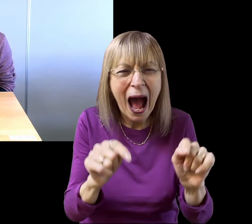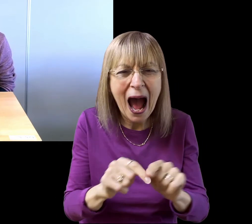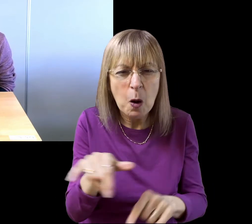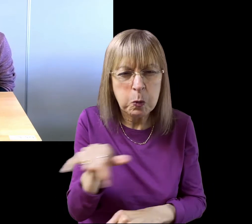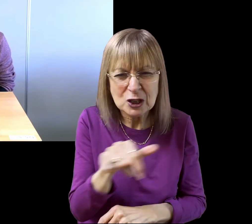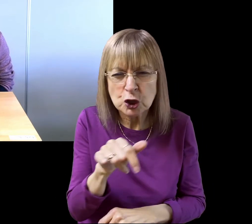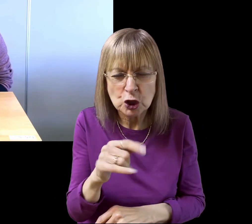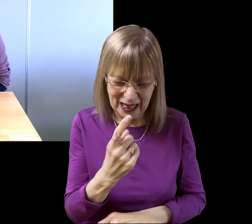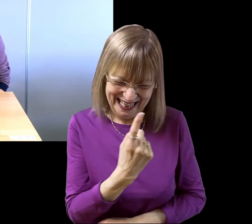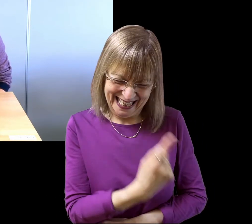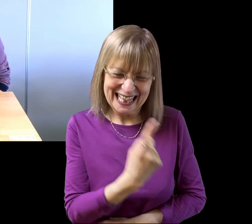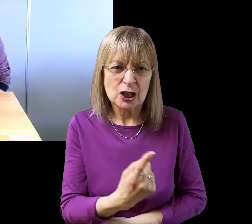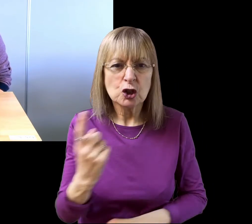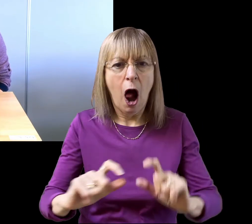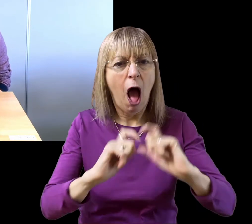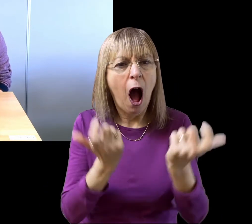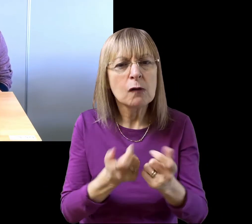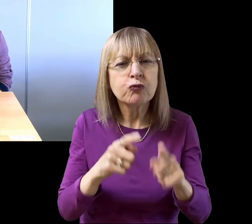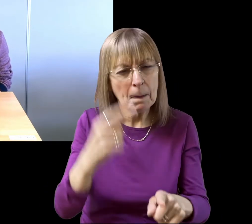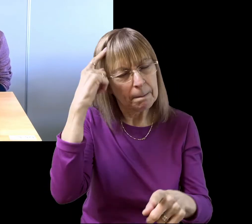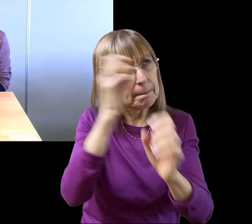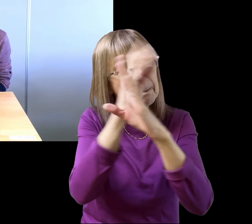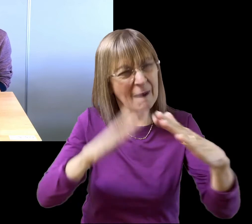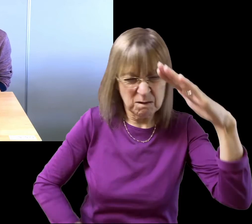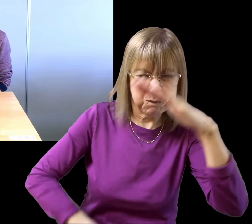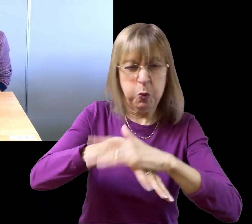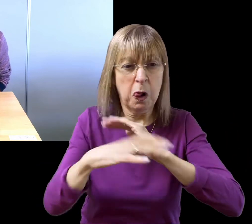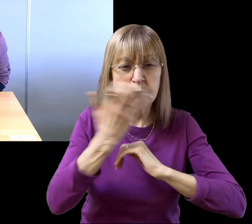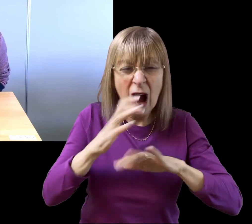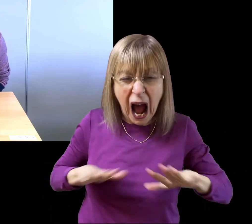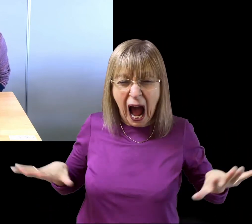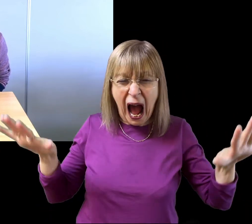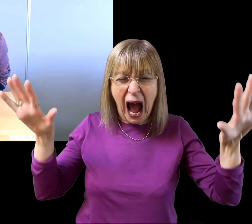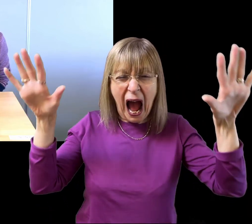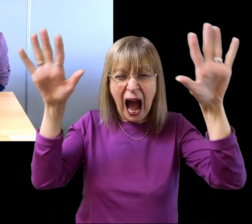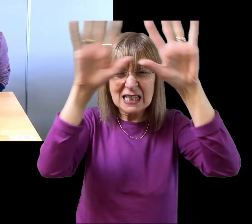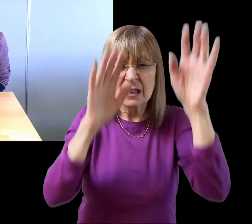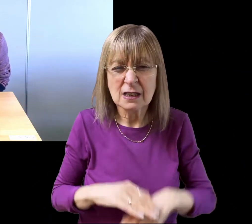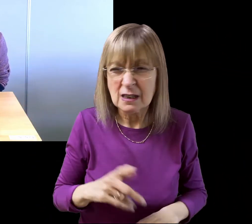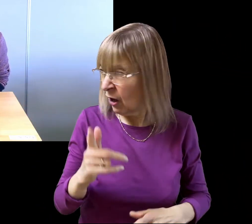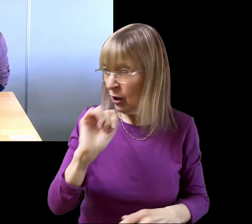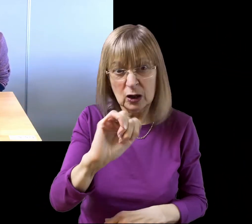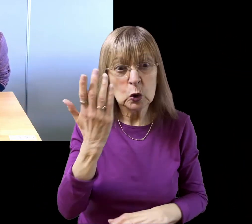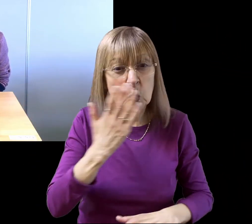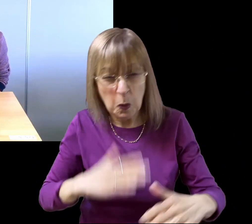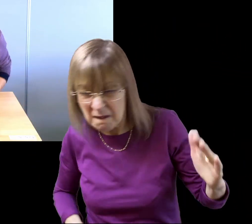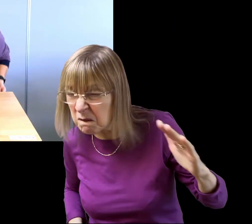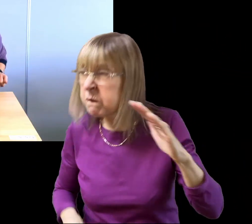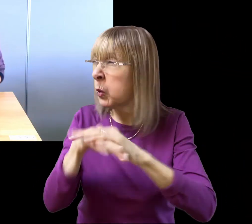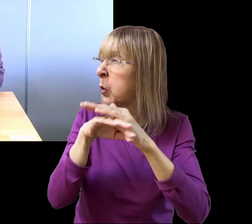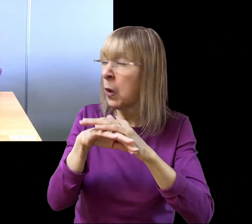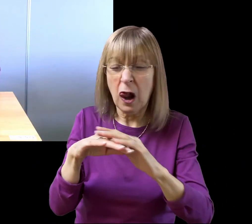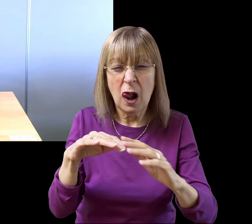every classroom in your school being full of rice? Do you think there would be enough rice to fill your school on this chessboard? That's